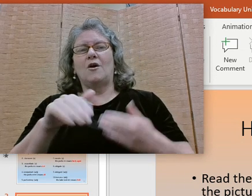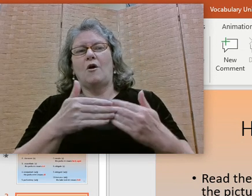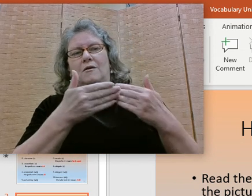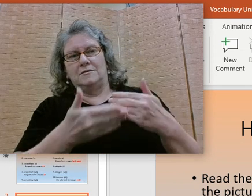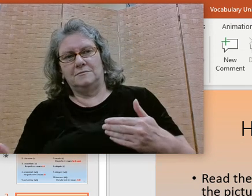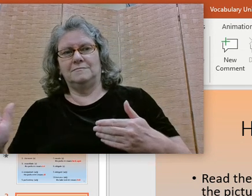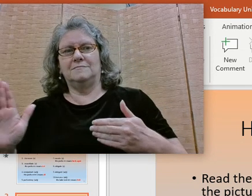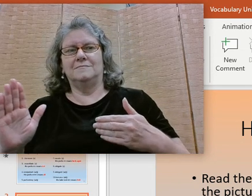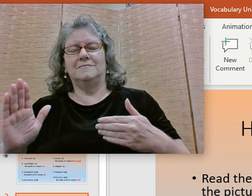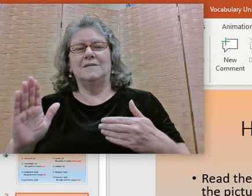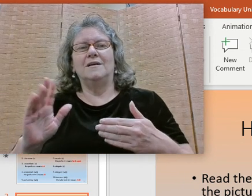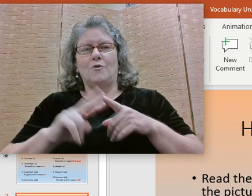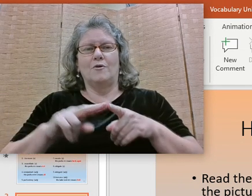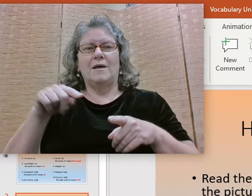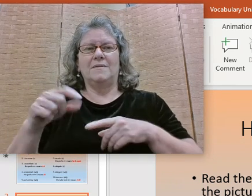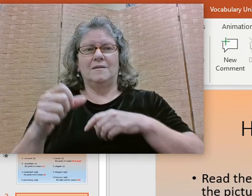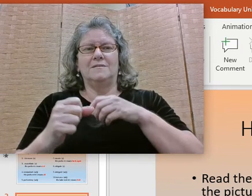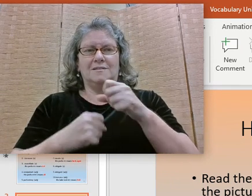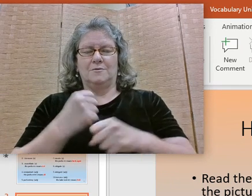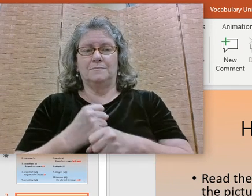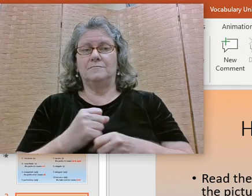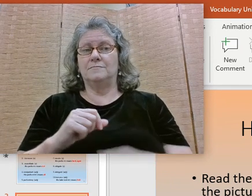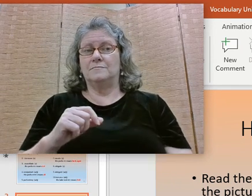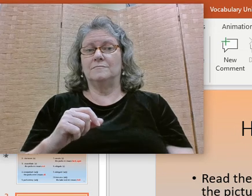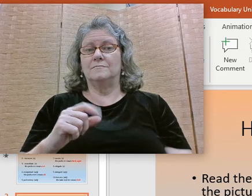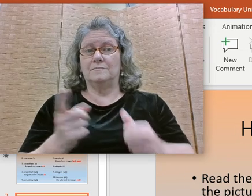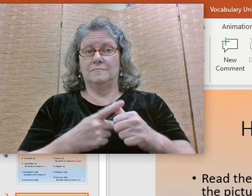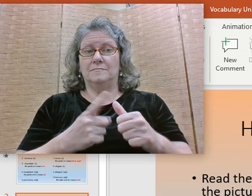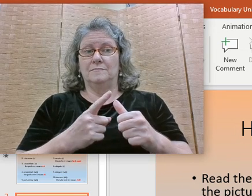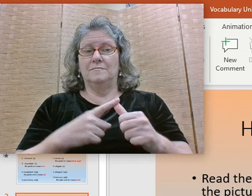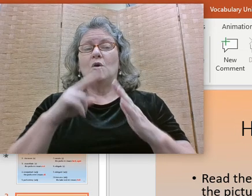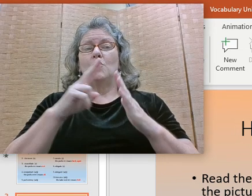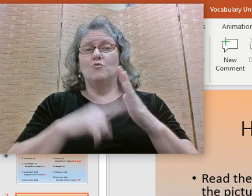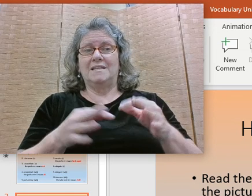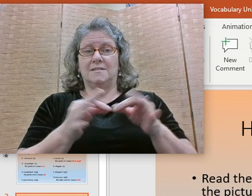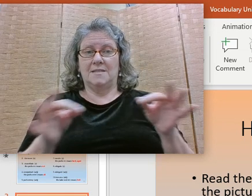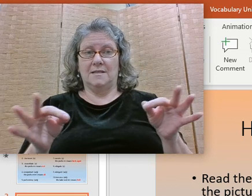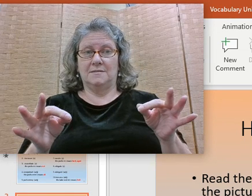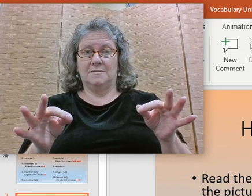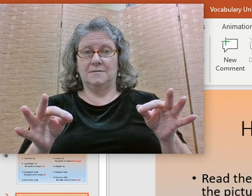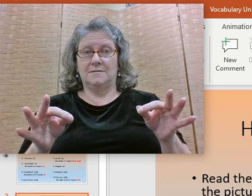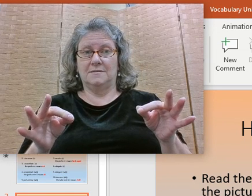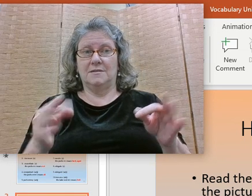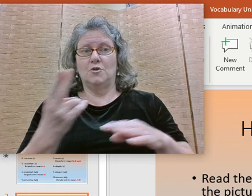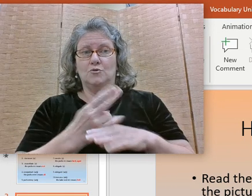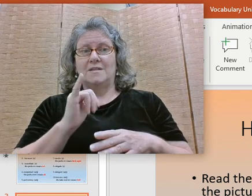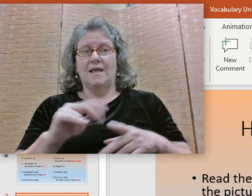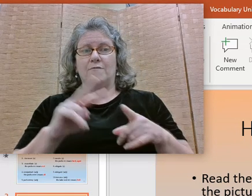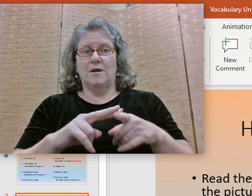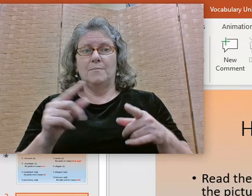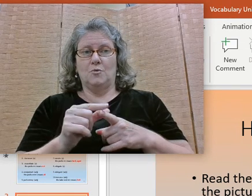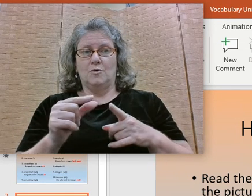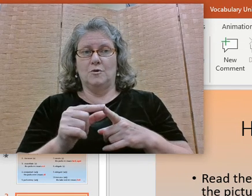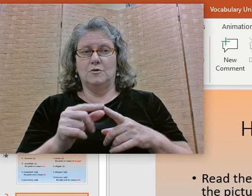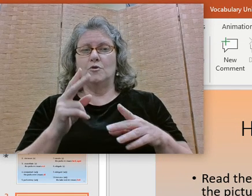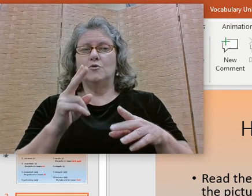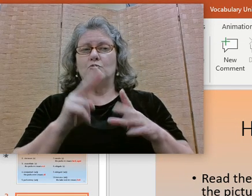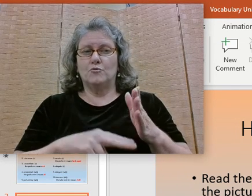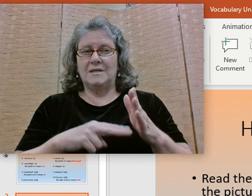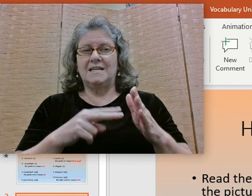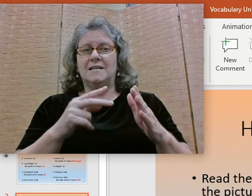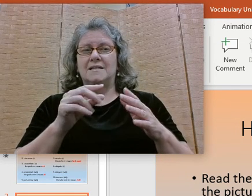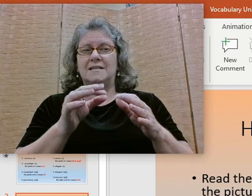vocab units that we do this year. Number 1, read the sentence that uses the vocabulary word very, very carefully